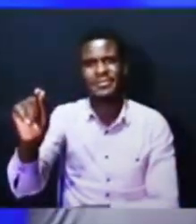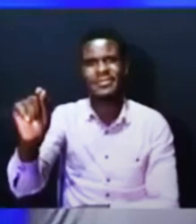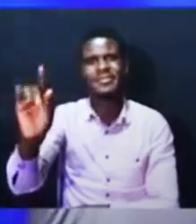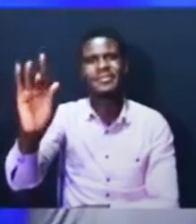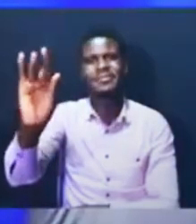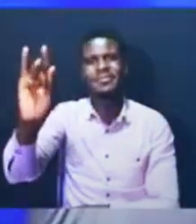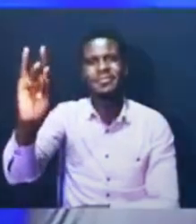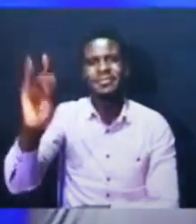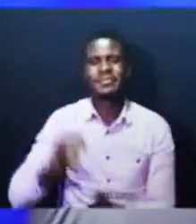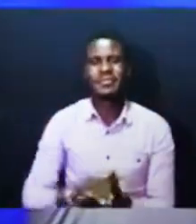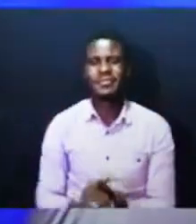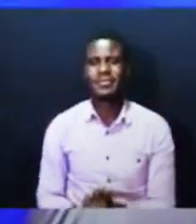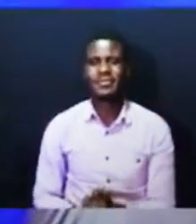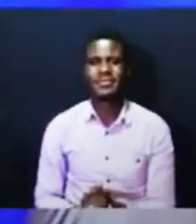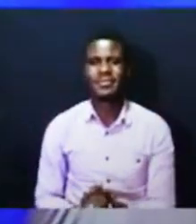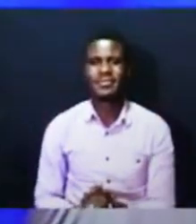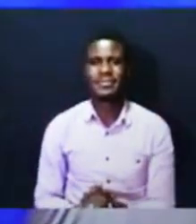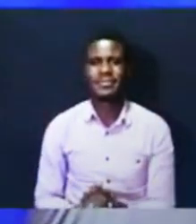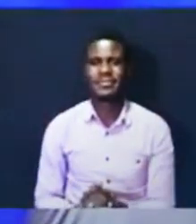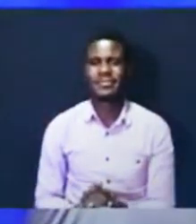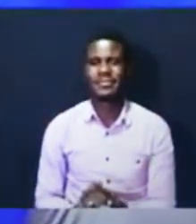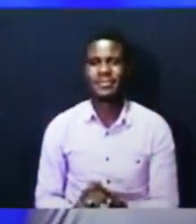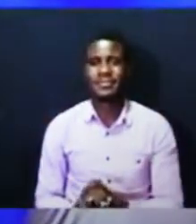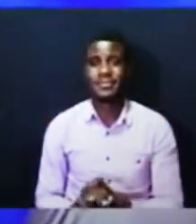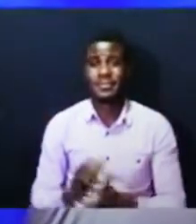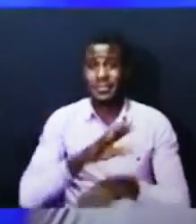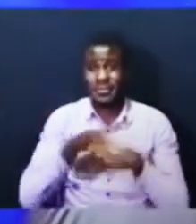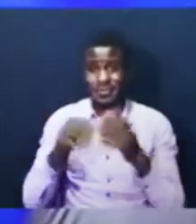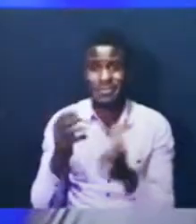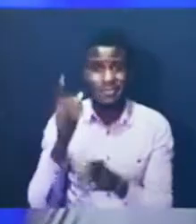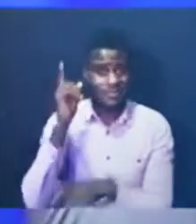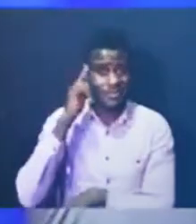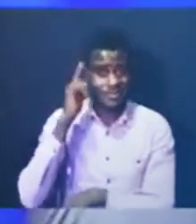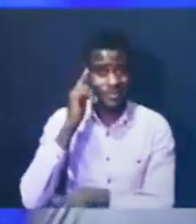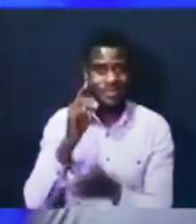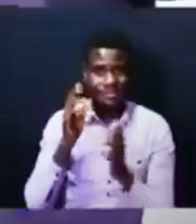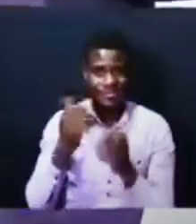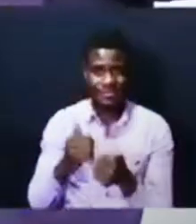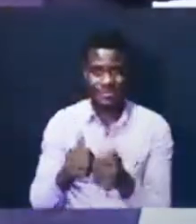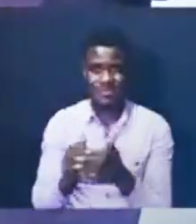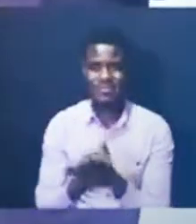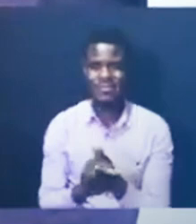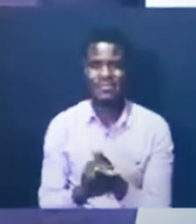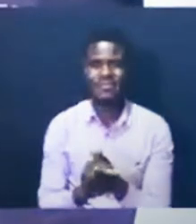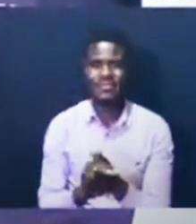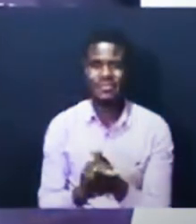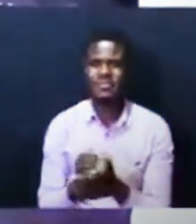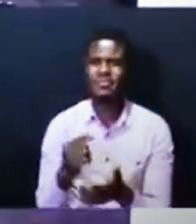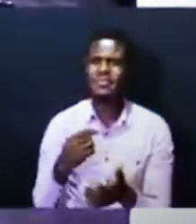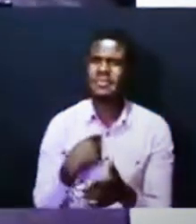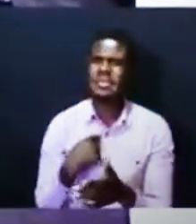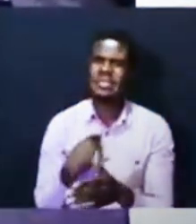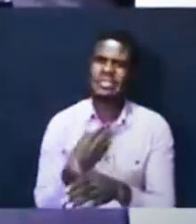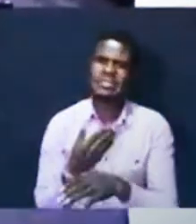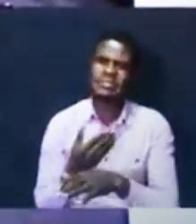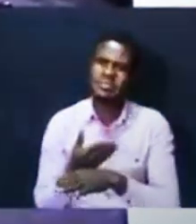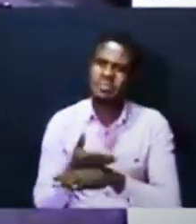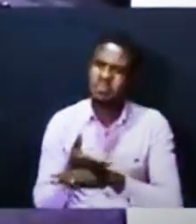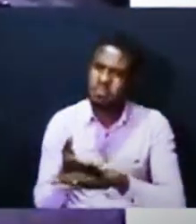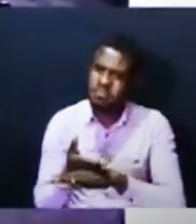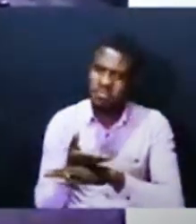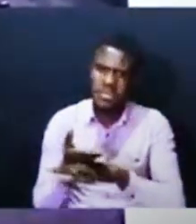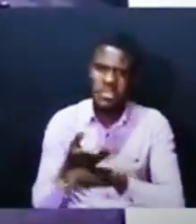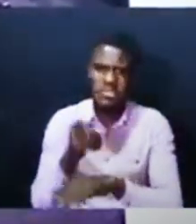ani du enwotwe no. Are we together? Yes. I urge you, brothers and